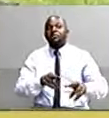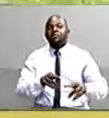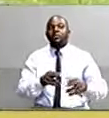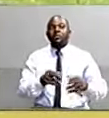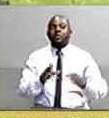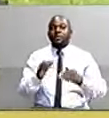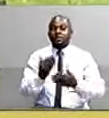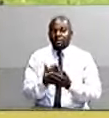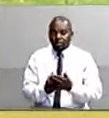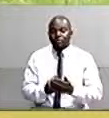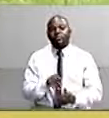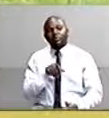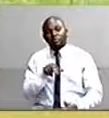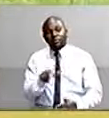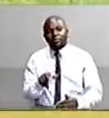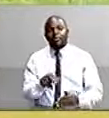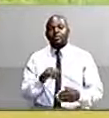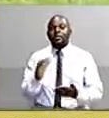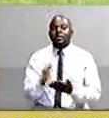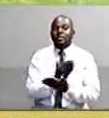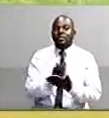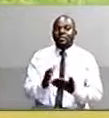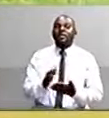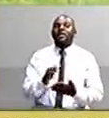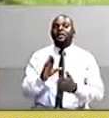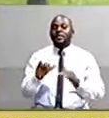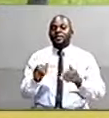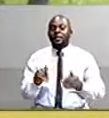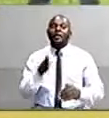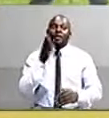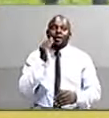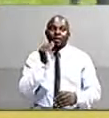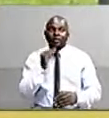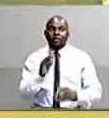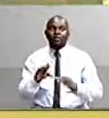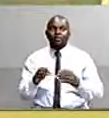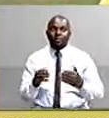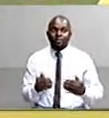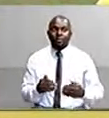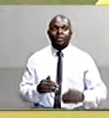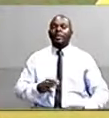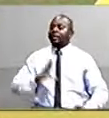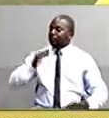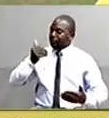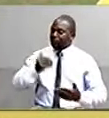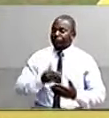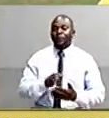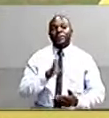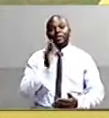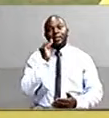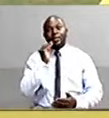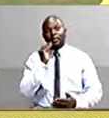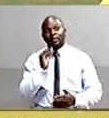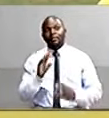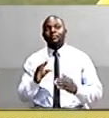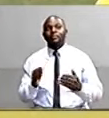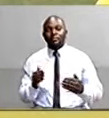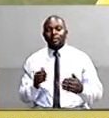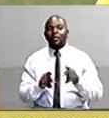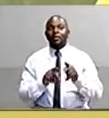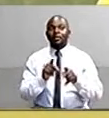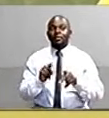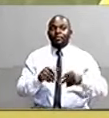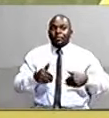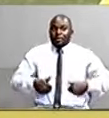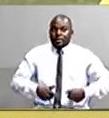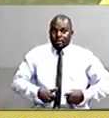Some of the trekkers share their experience on the 1 week trek. It has been a great experience as young people to be